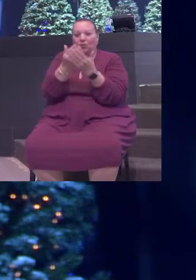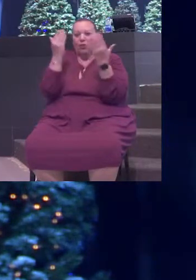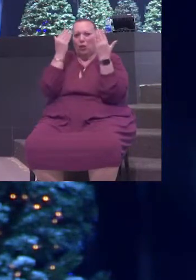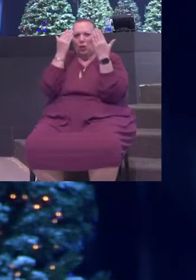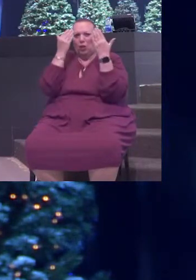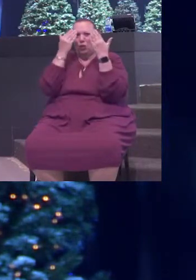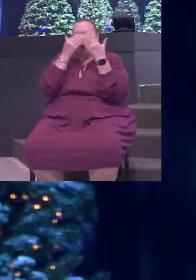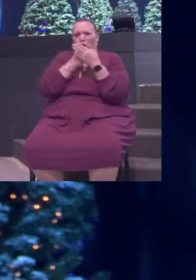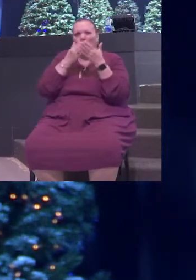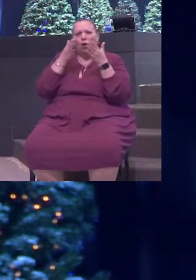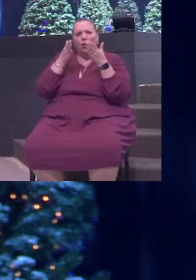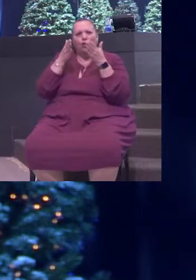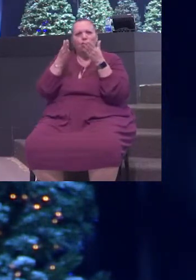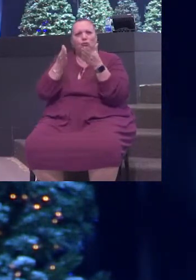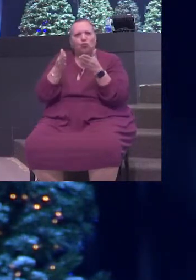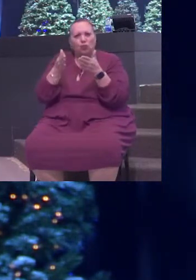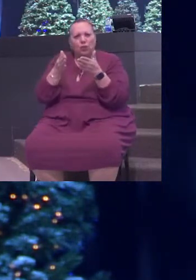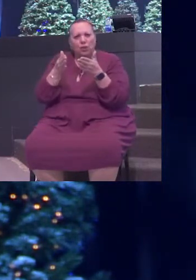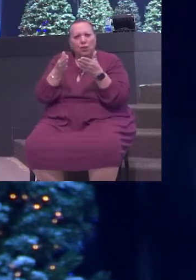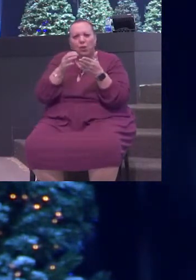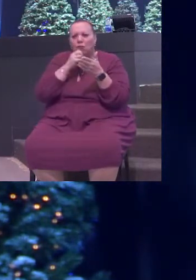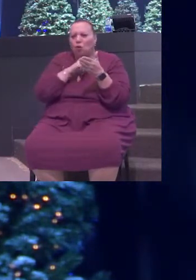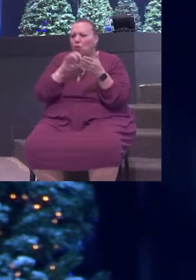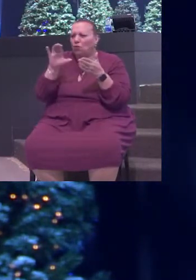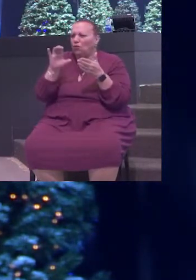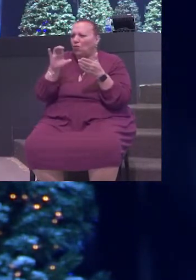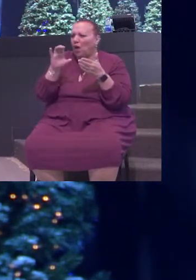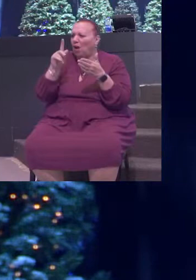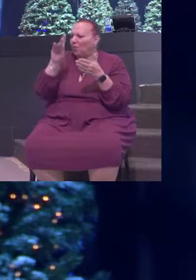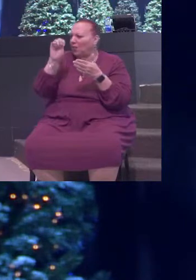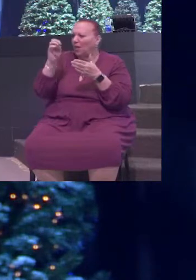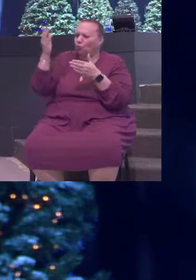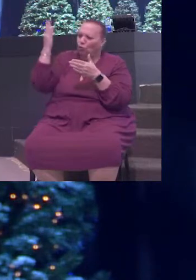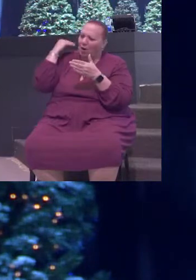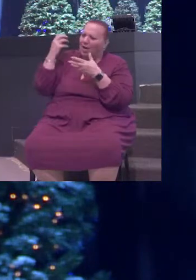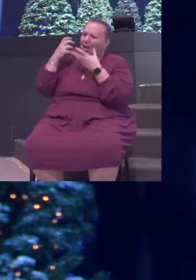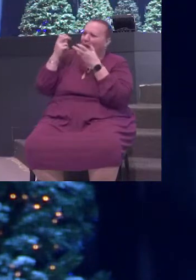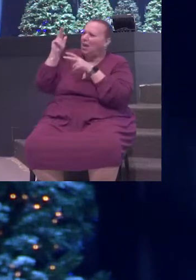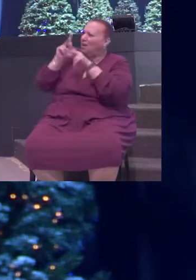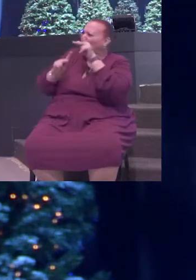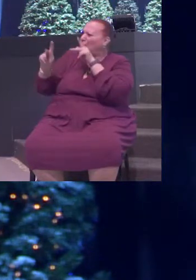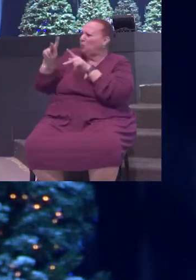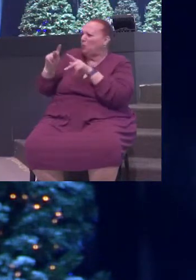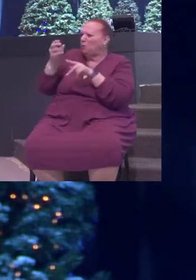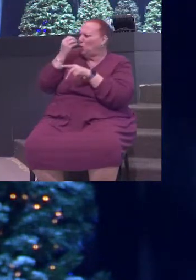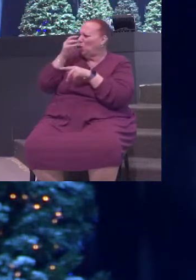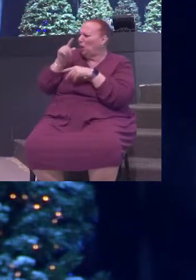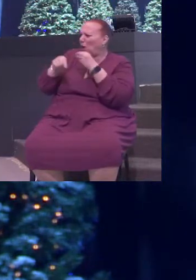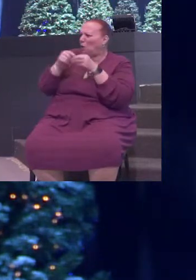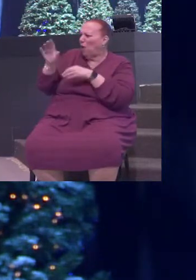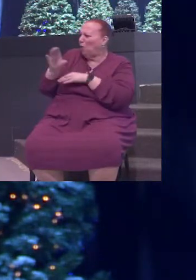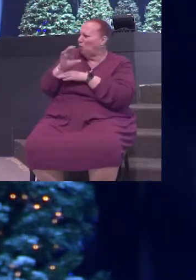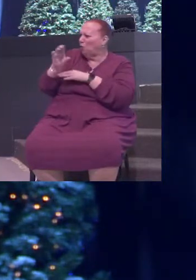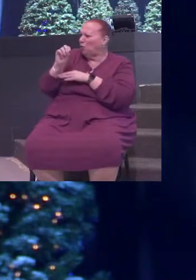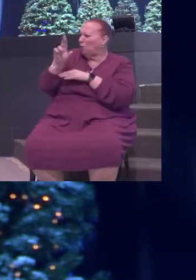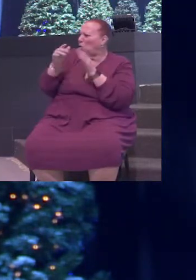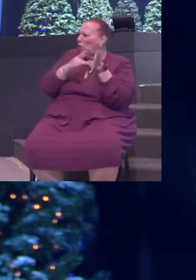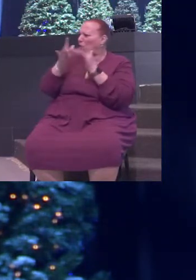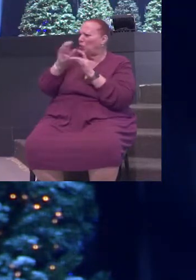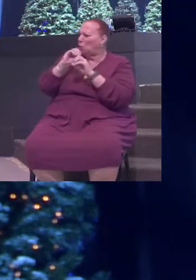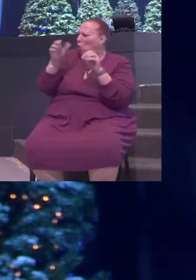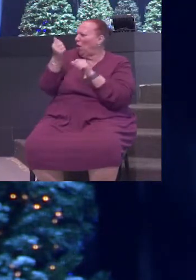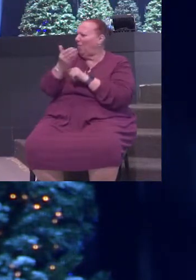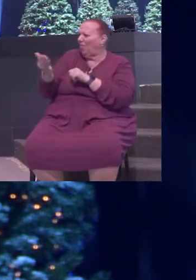dark street. And 5-year-old Kate cried out from the back seat, these people don't care about Christmas or Jesus